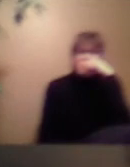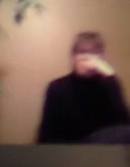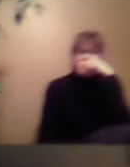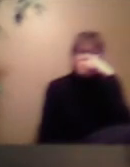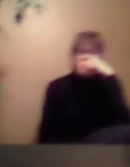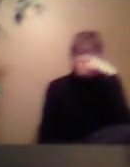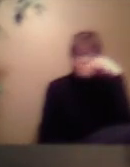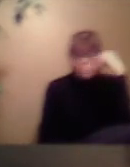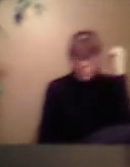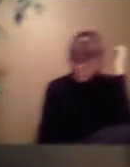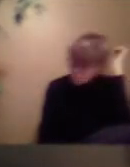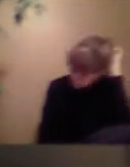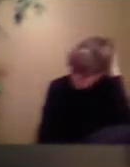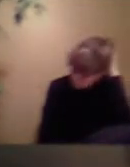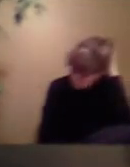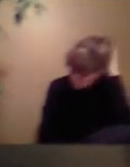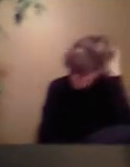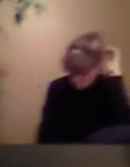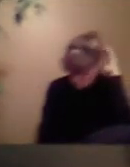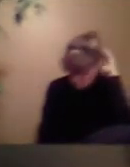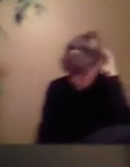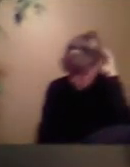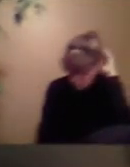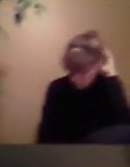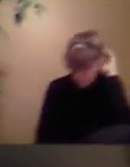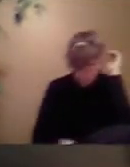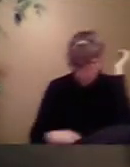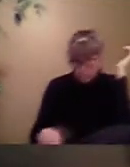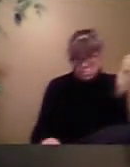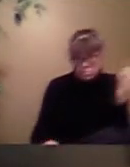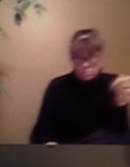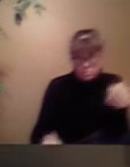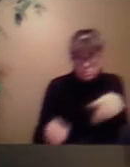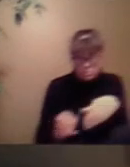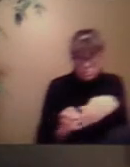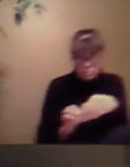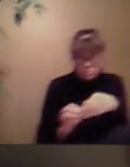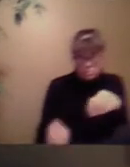people who wish to ask Wayne Elliott a question about the bond